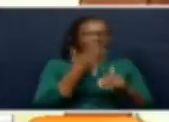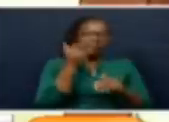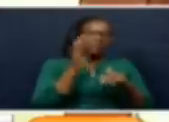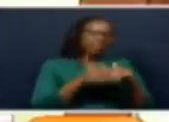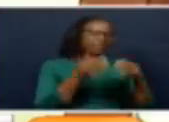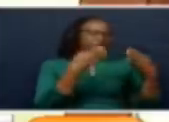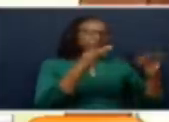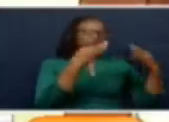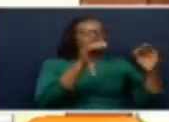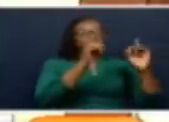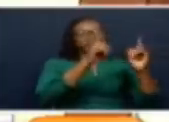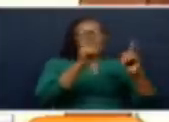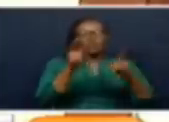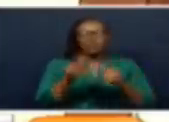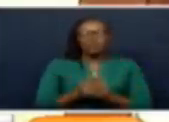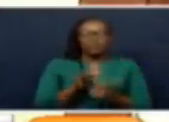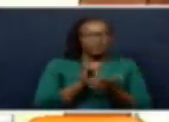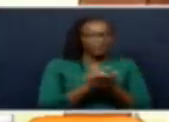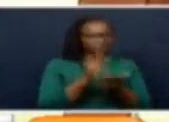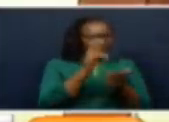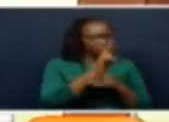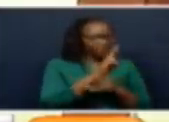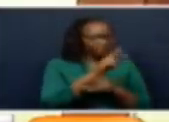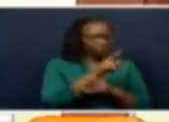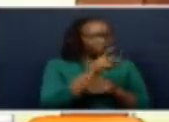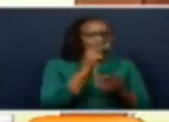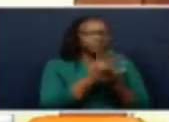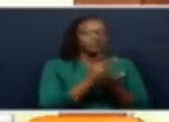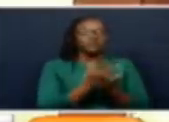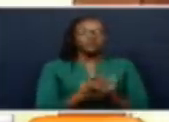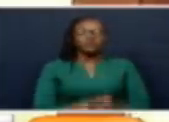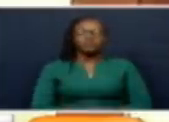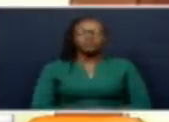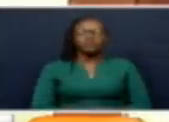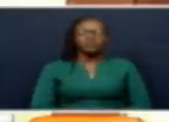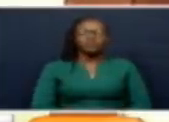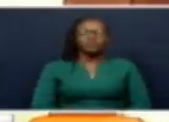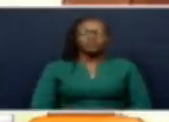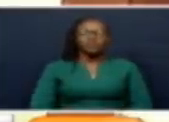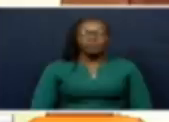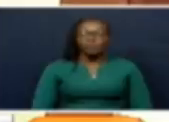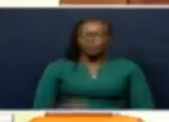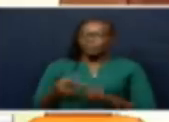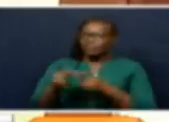busy. It will keep him busy. Yeah. But they left out Hassan Omar.